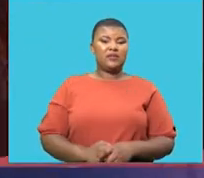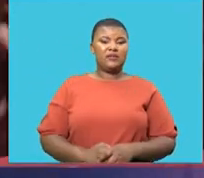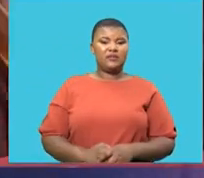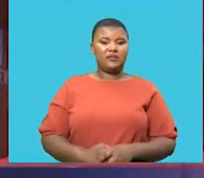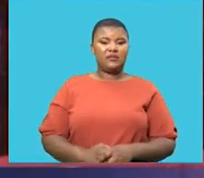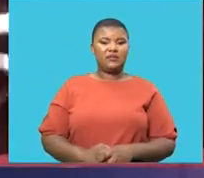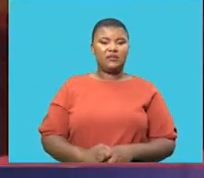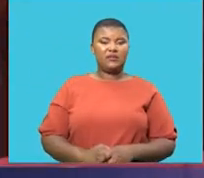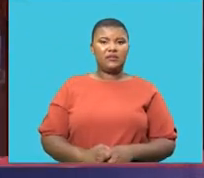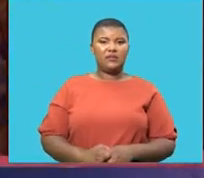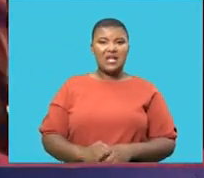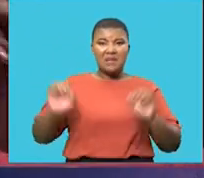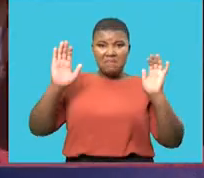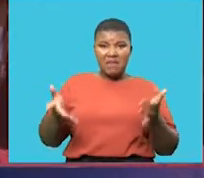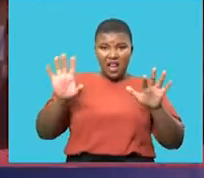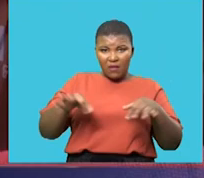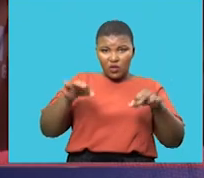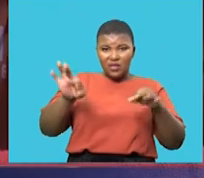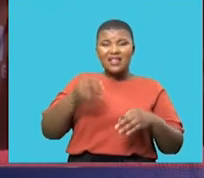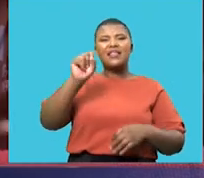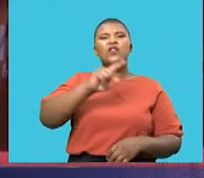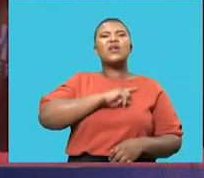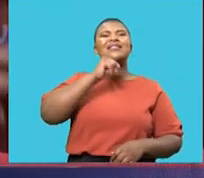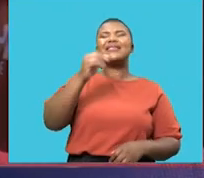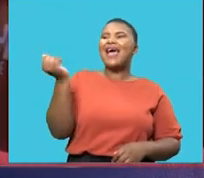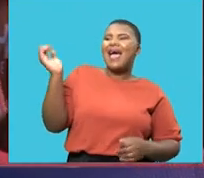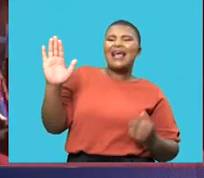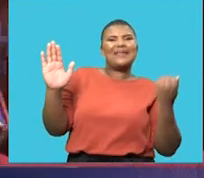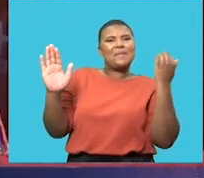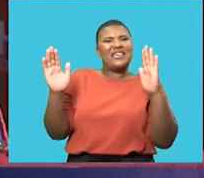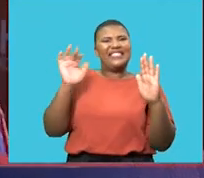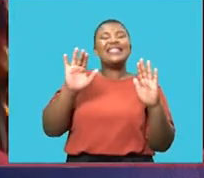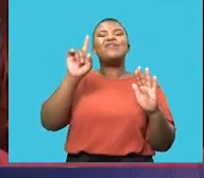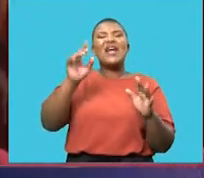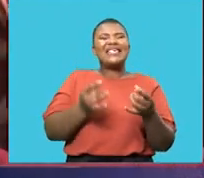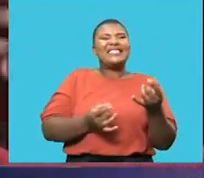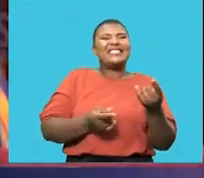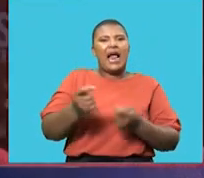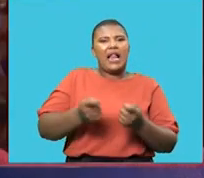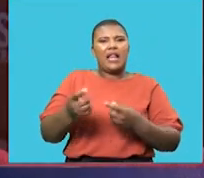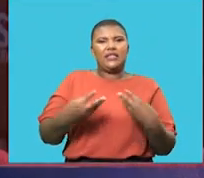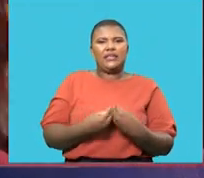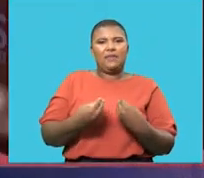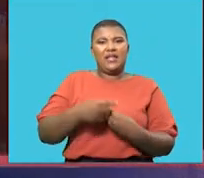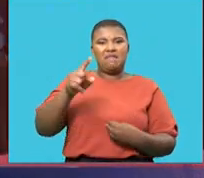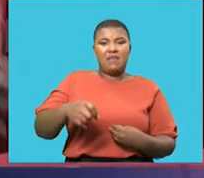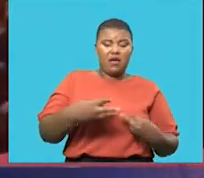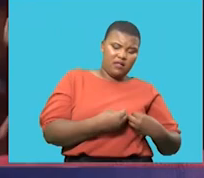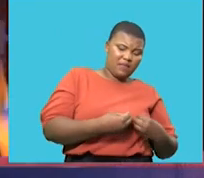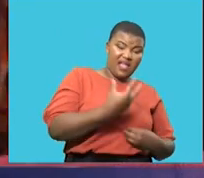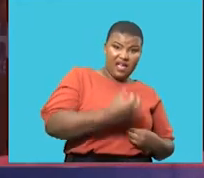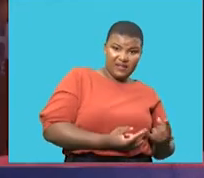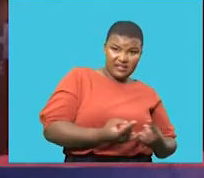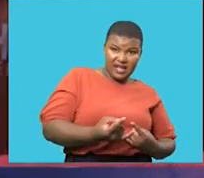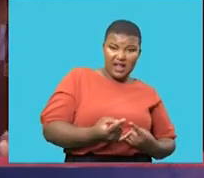the music, that's why I go to exhibitions. It says you have to sell something. You've got a merchandise. Music is the